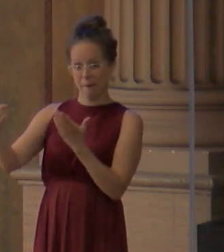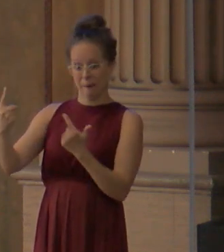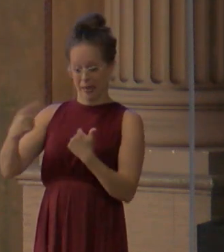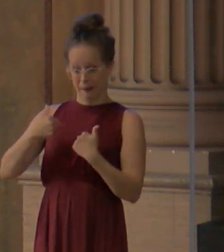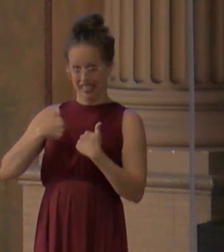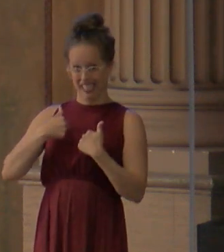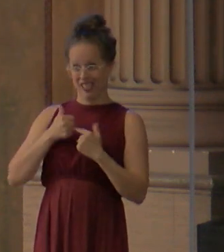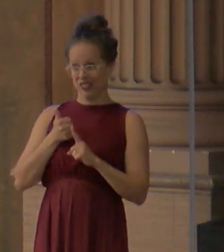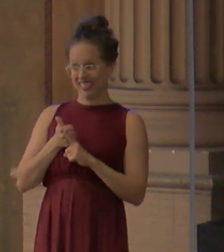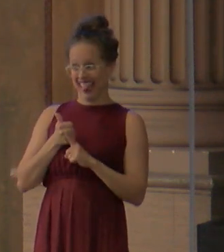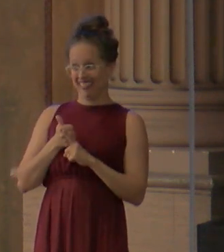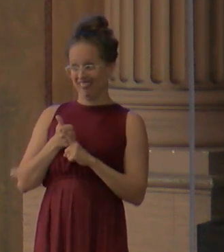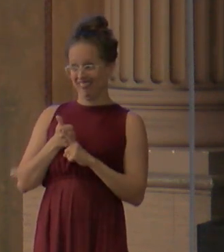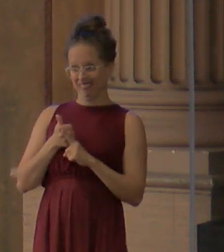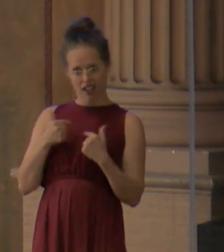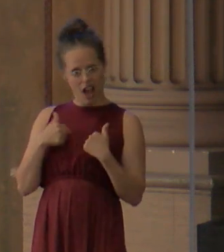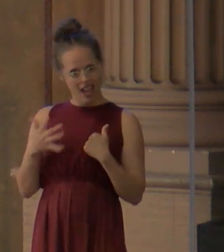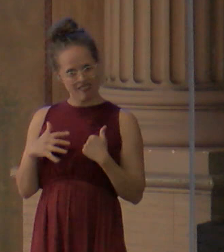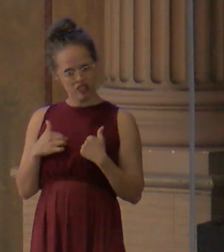by the way.